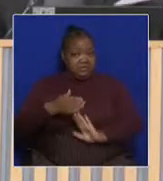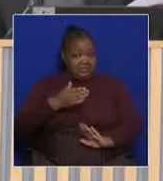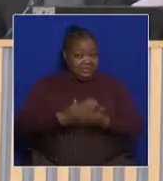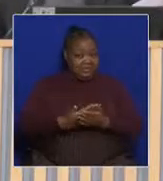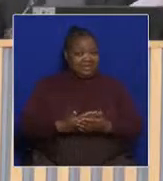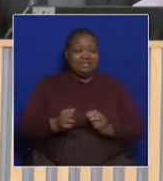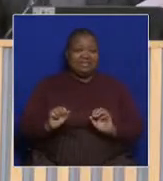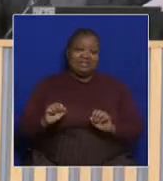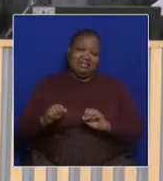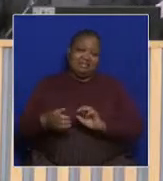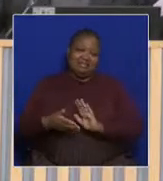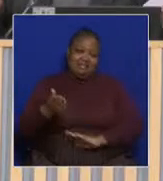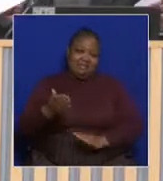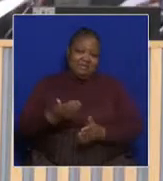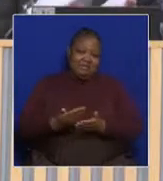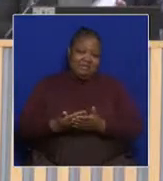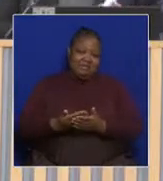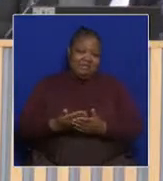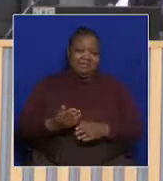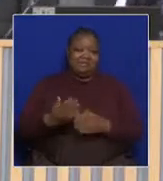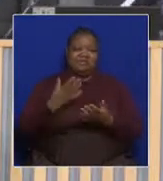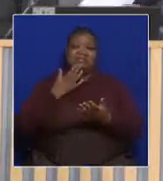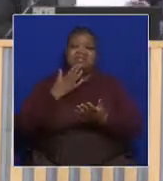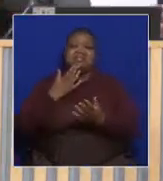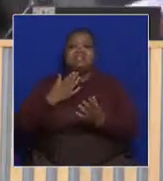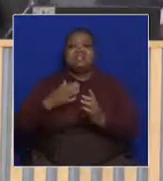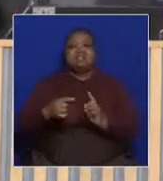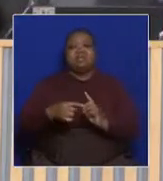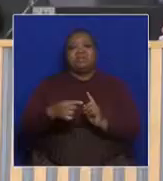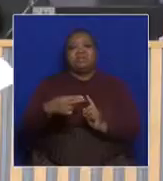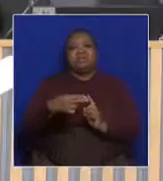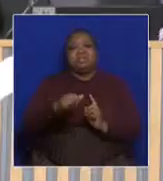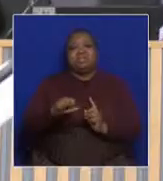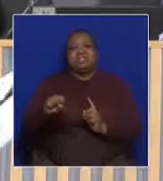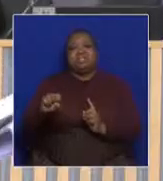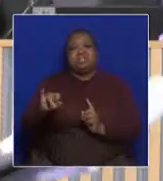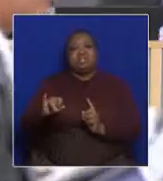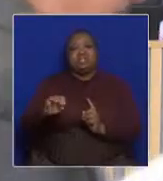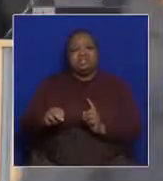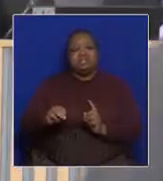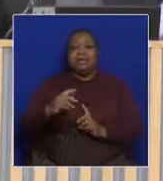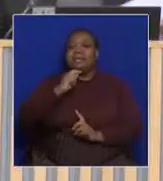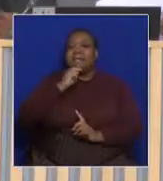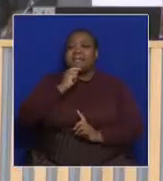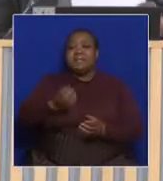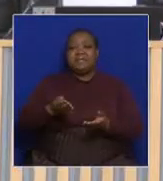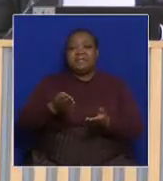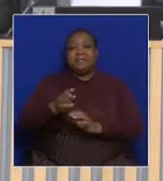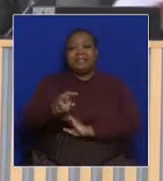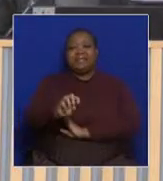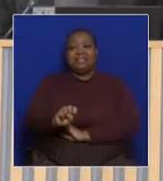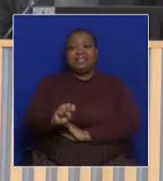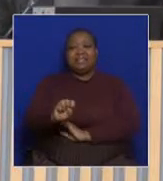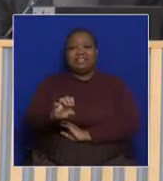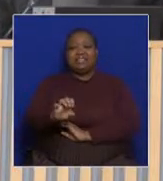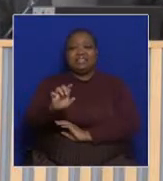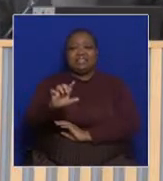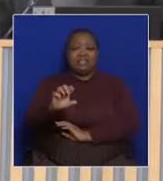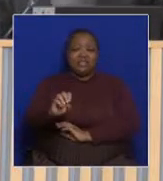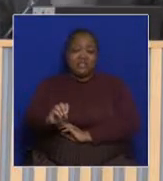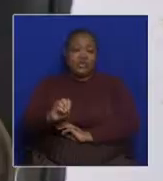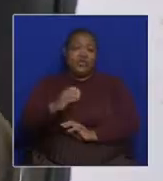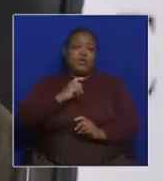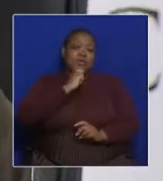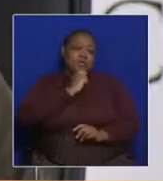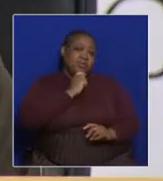Hassim. Good morning, Mr. Lolo. Good morning, Chair. Good morning, Commissioners. Good morning, Colonel. Good